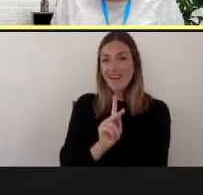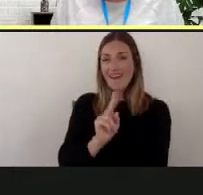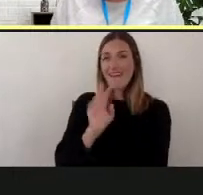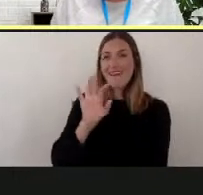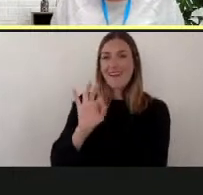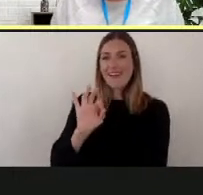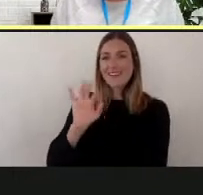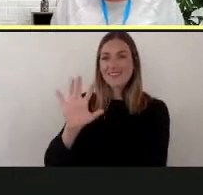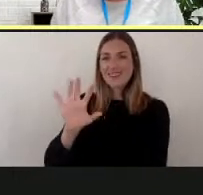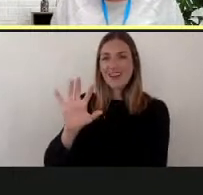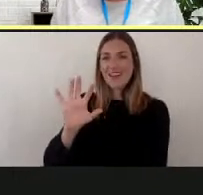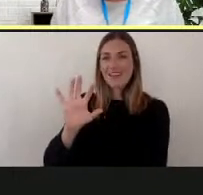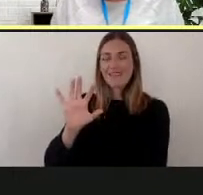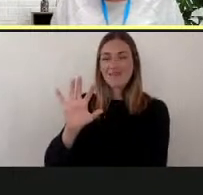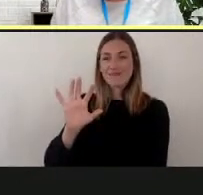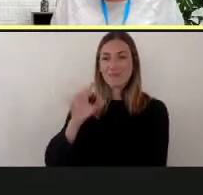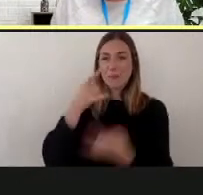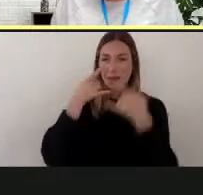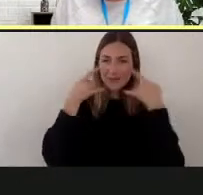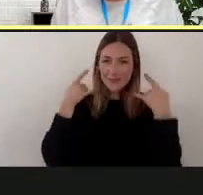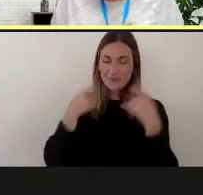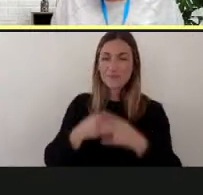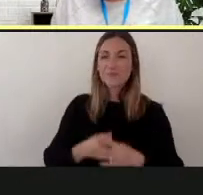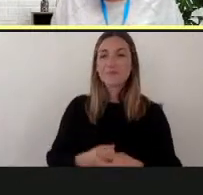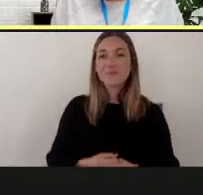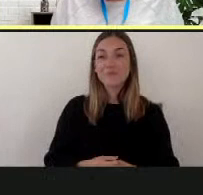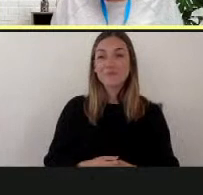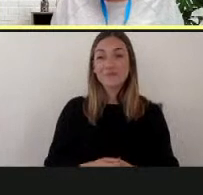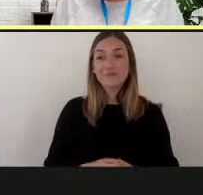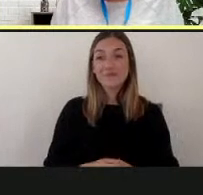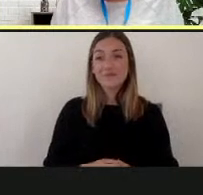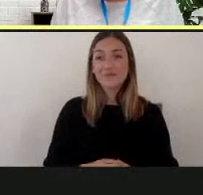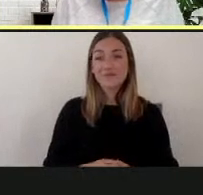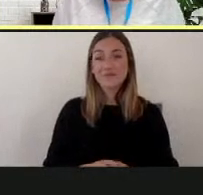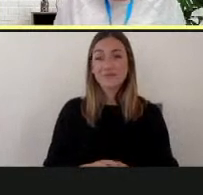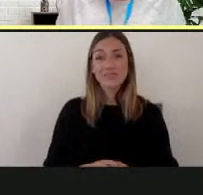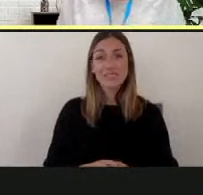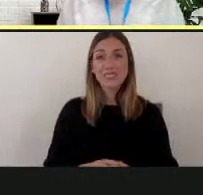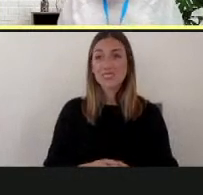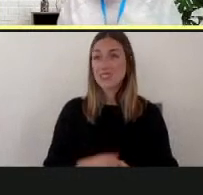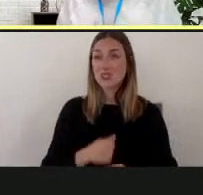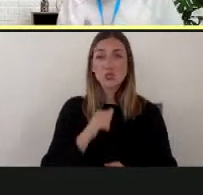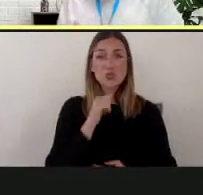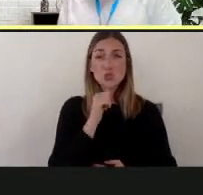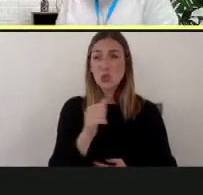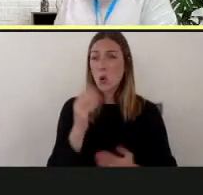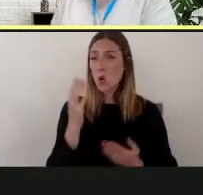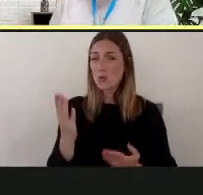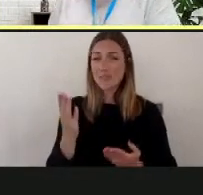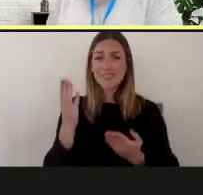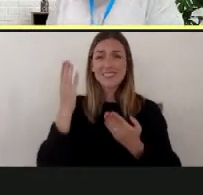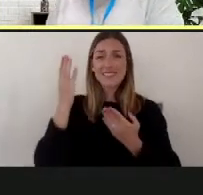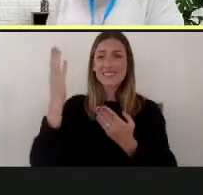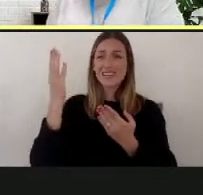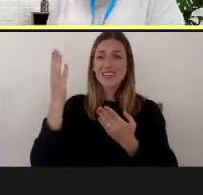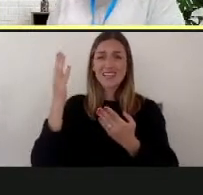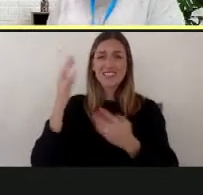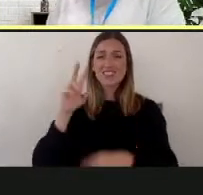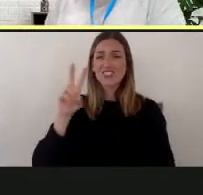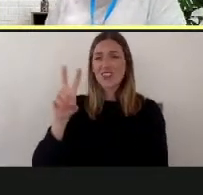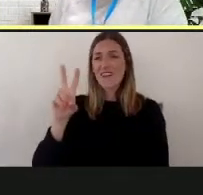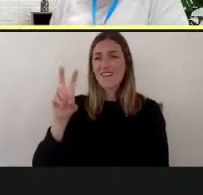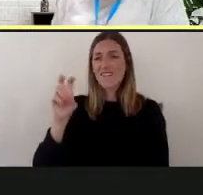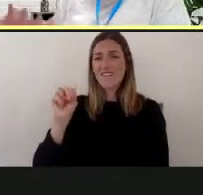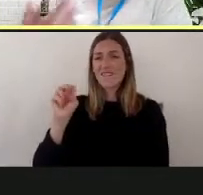KN95 mask. Also, we don't suggest those masks that have those vents or those valves in